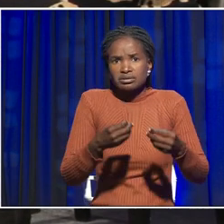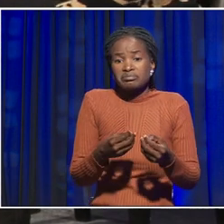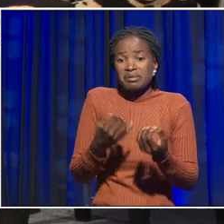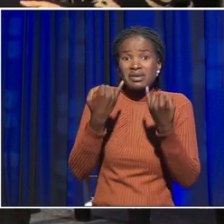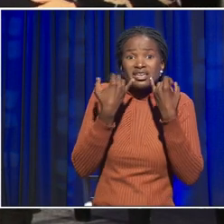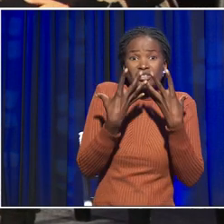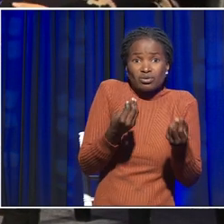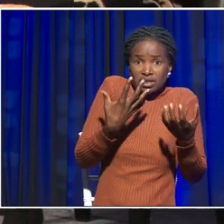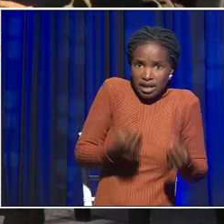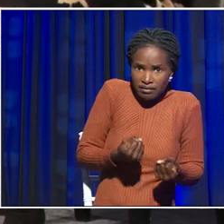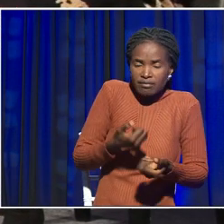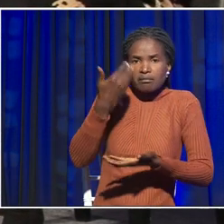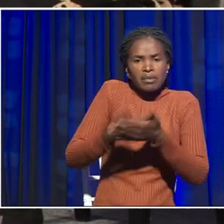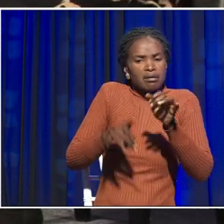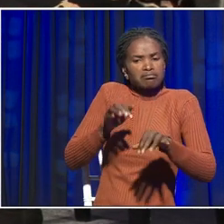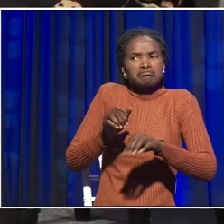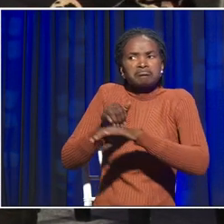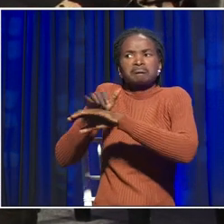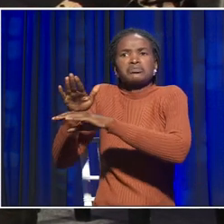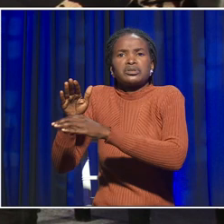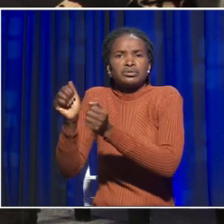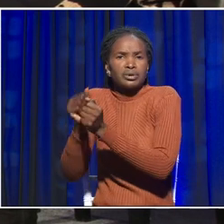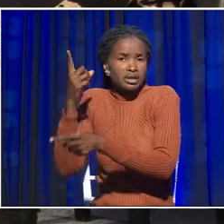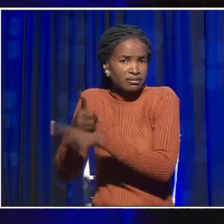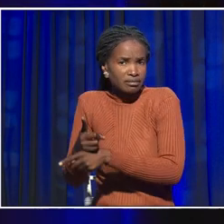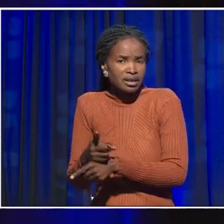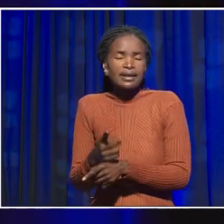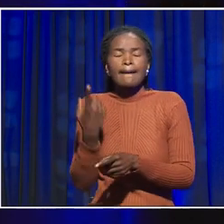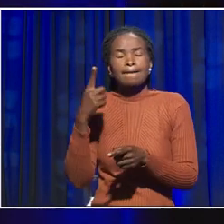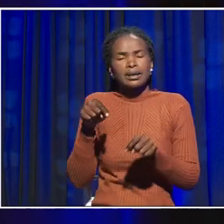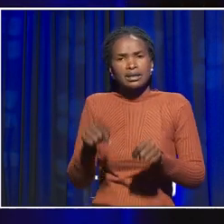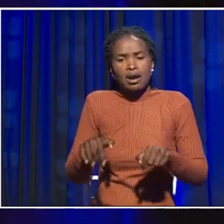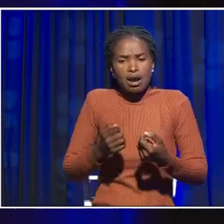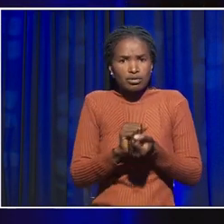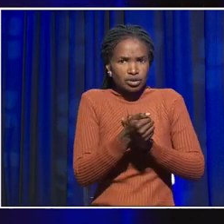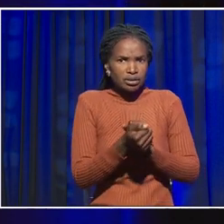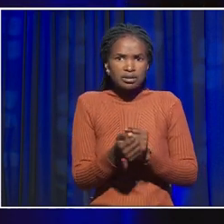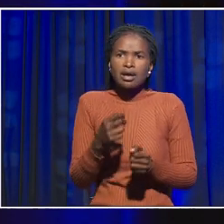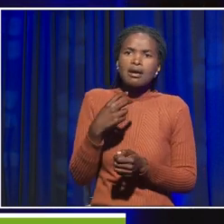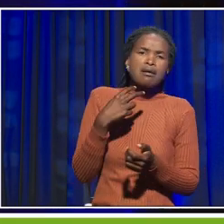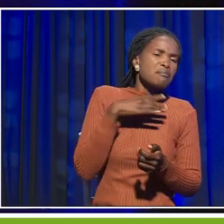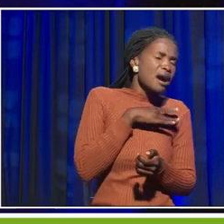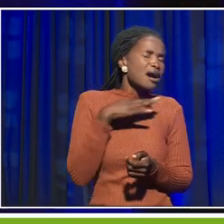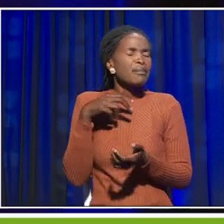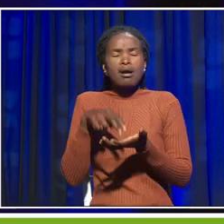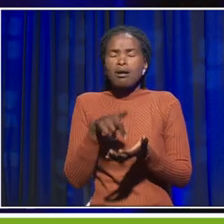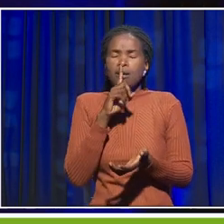and so forth. But I think the one thing, if we want to change things, let's stand up and do something about this.